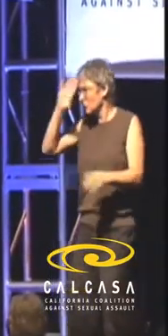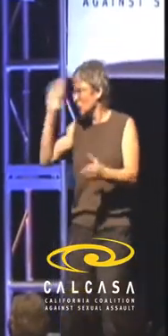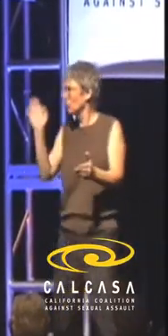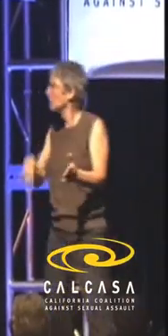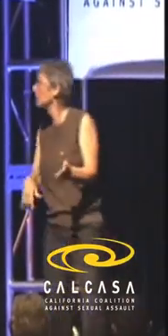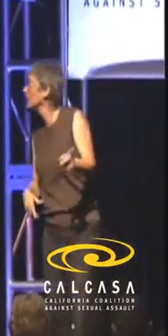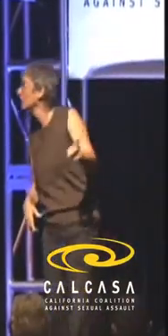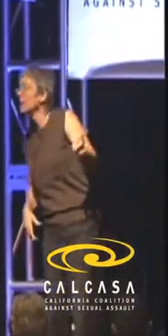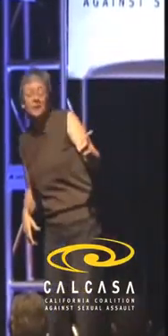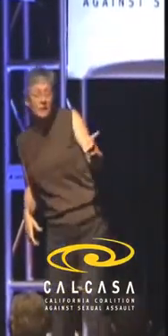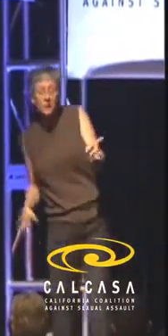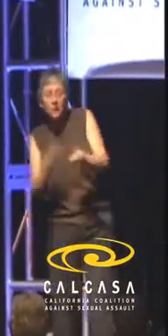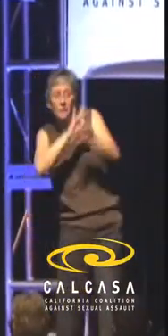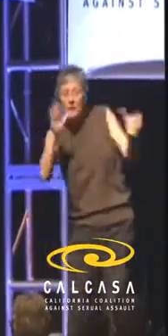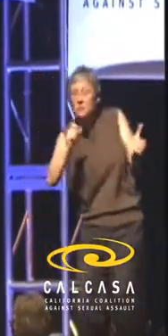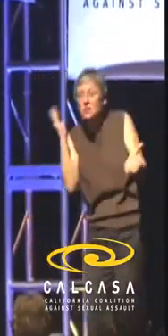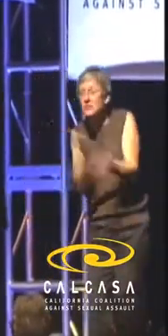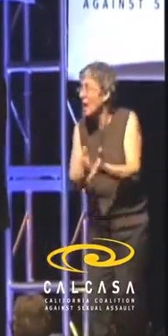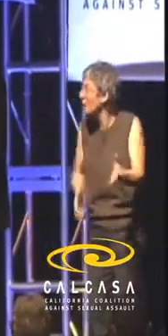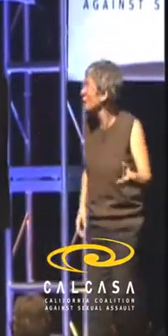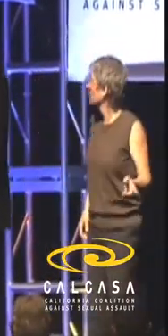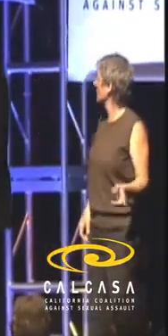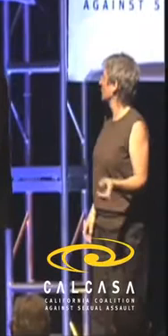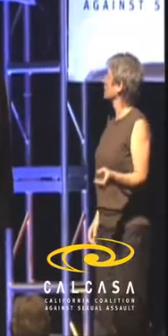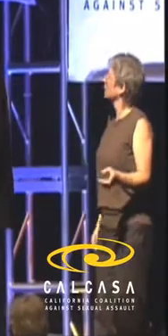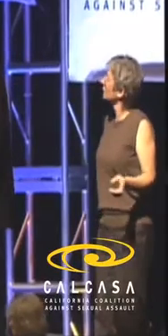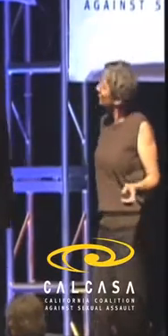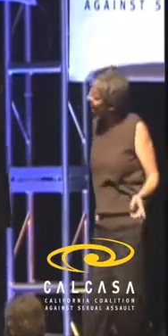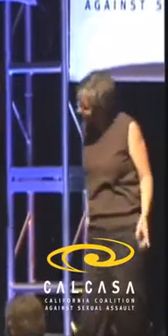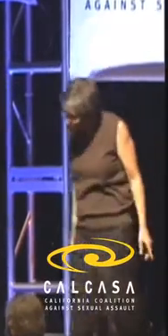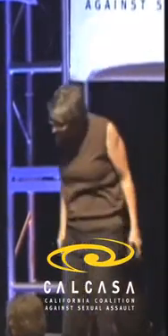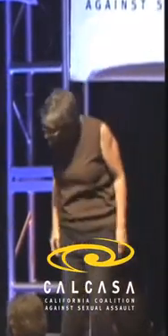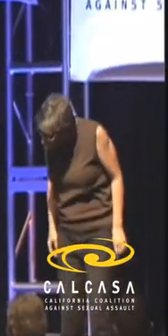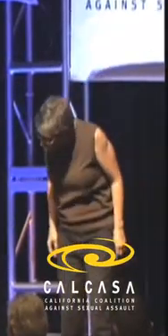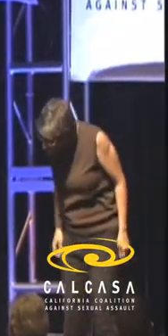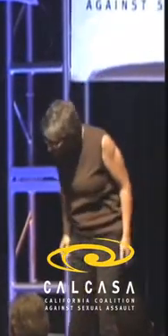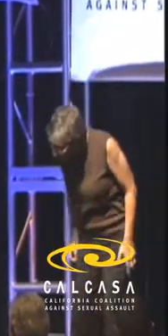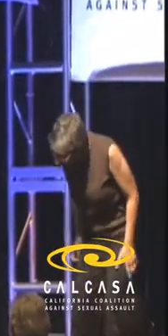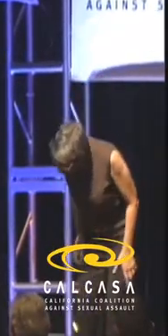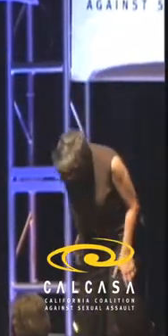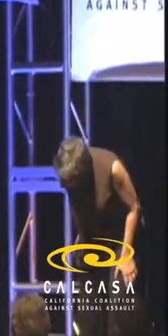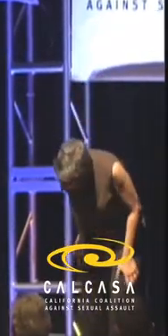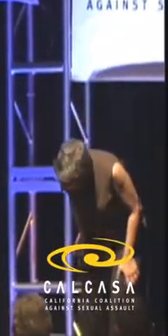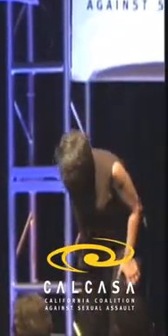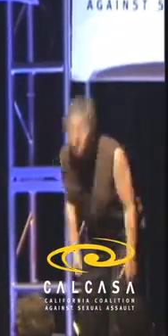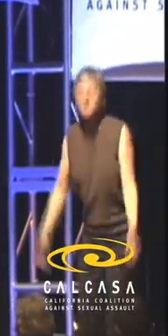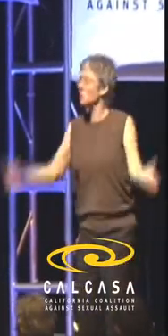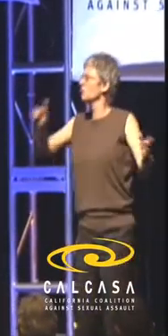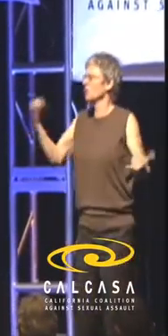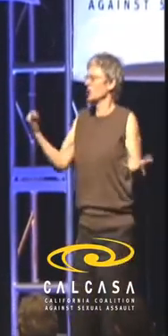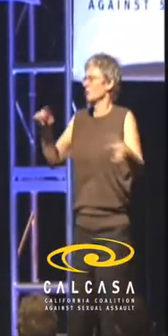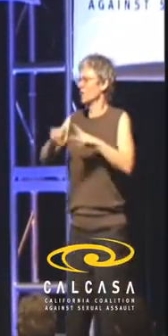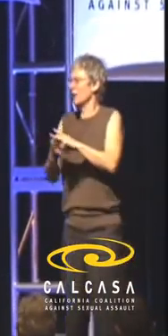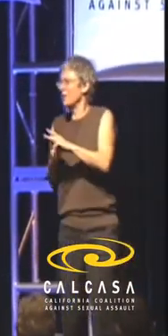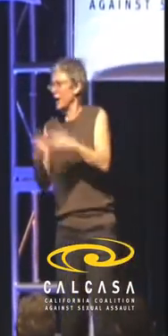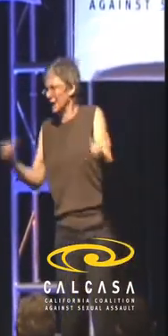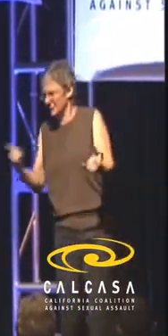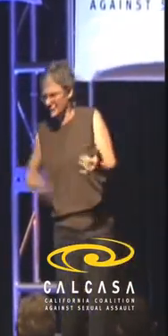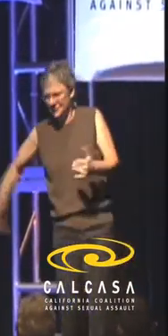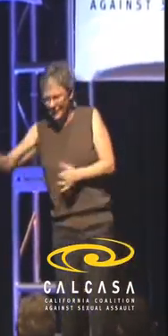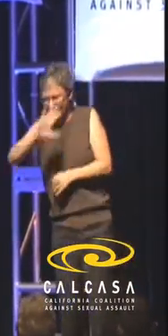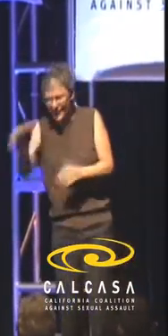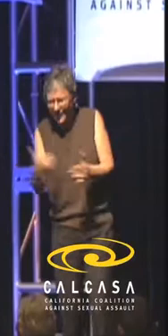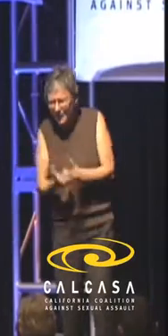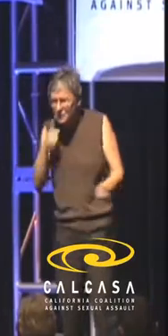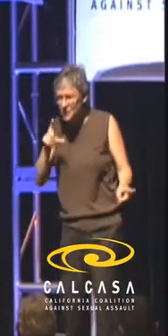play, support violence Against women, we gotta stop dissittin' We raising our voice, this is only the beginning Roughnecks always